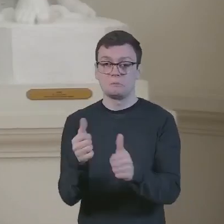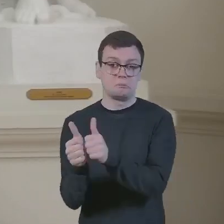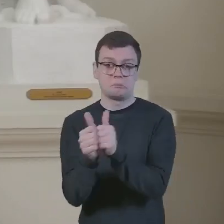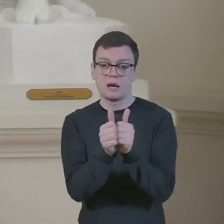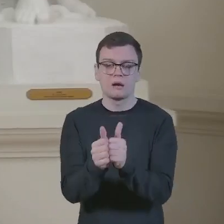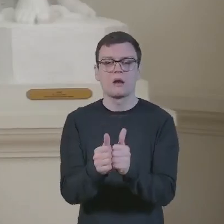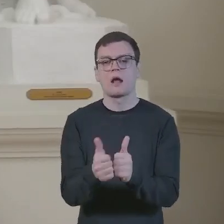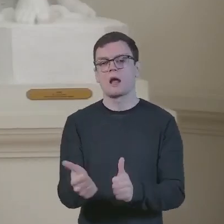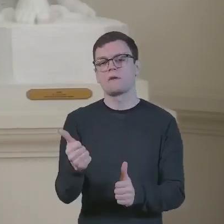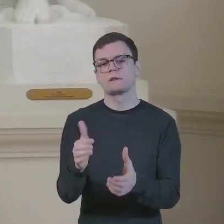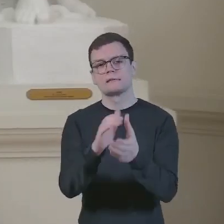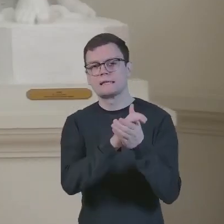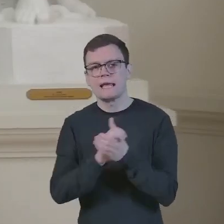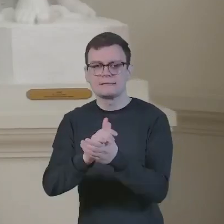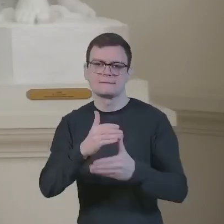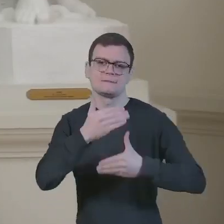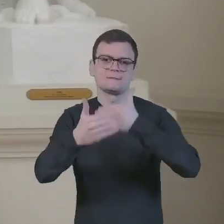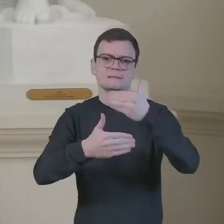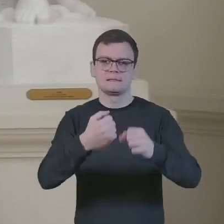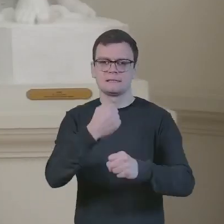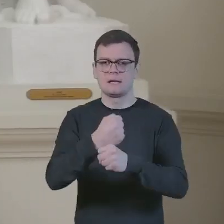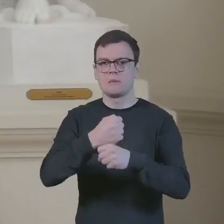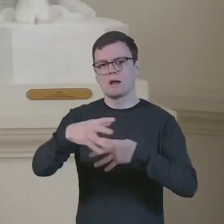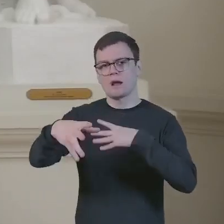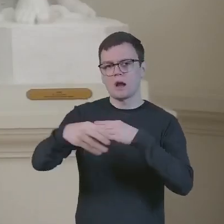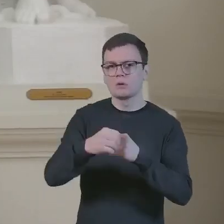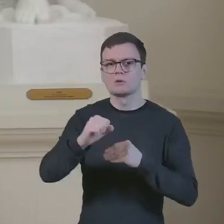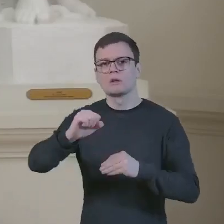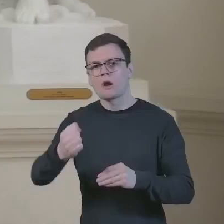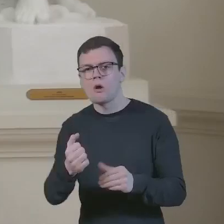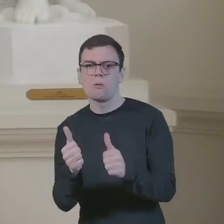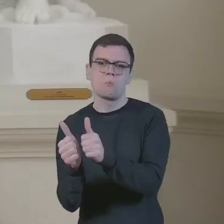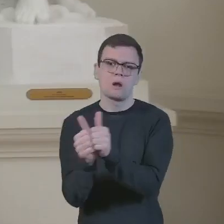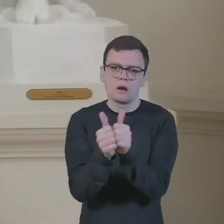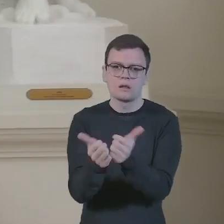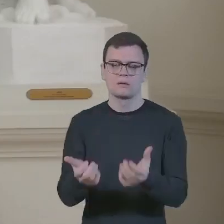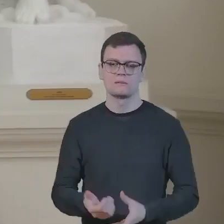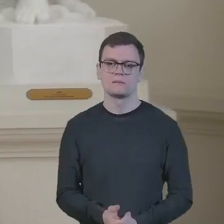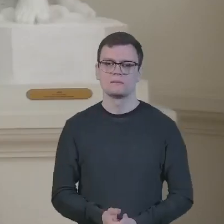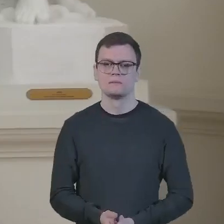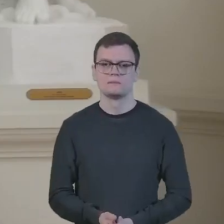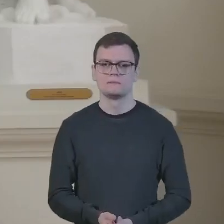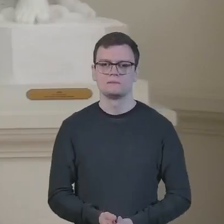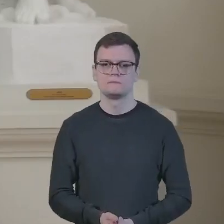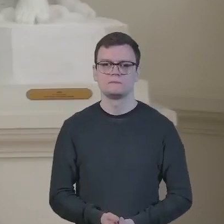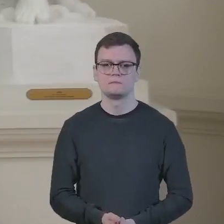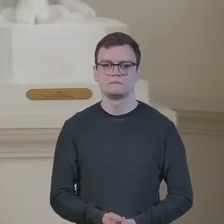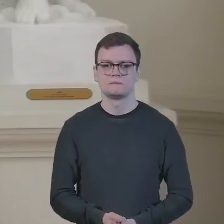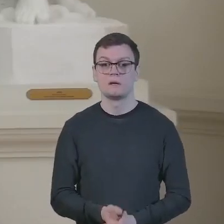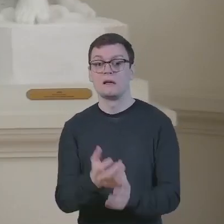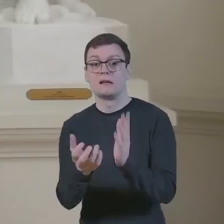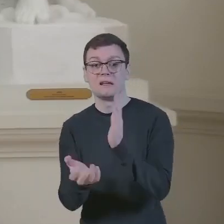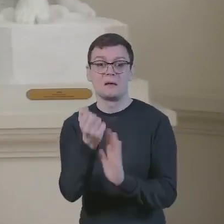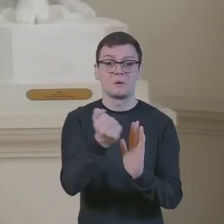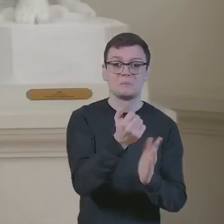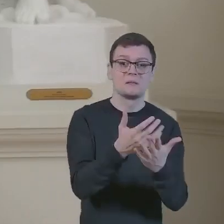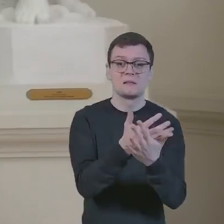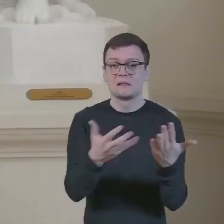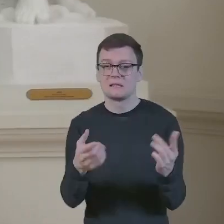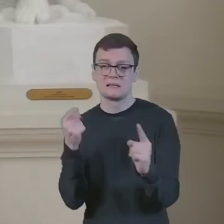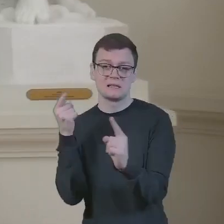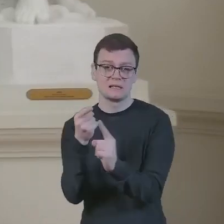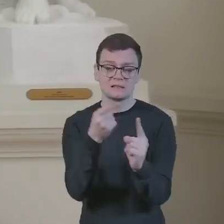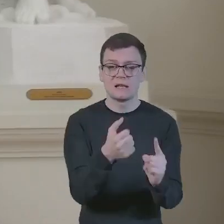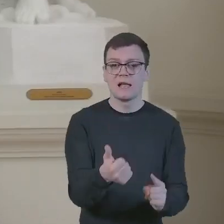with friends and partners and allies in fulfilling all of the criteria so that one day,